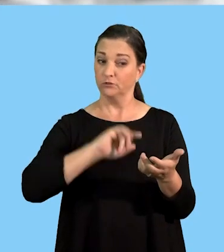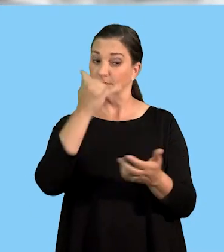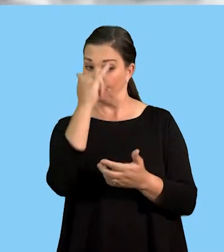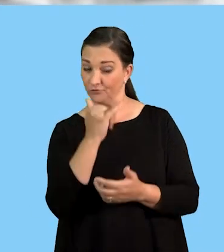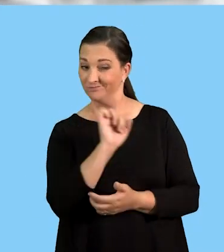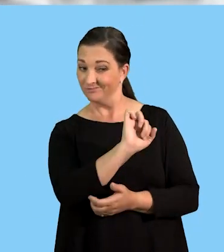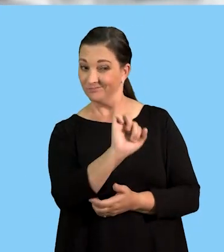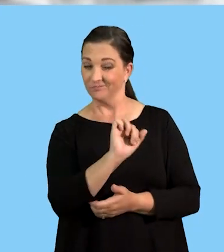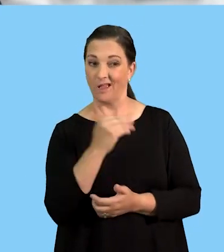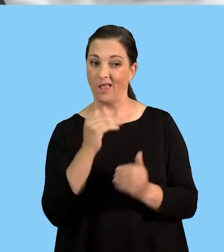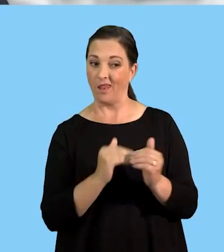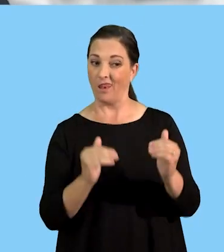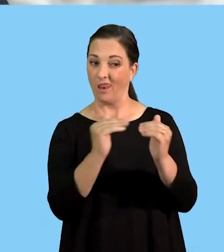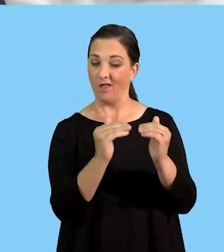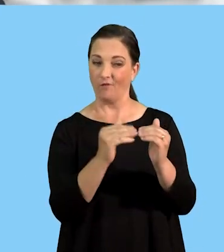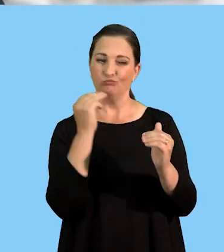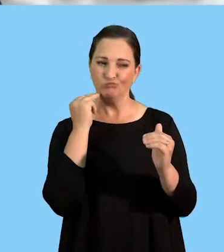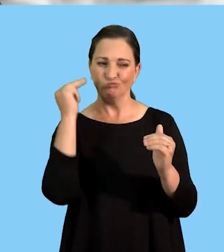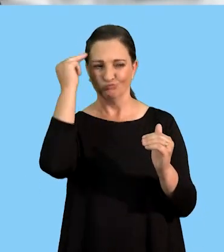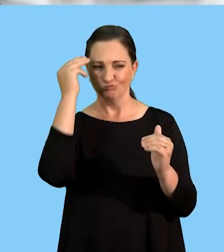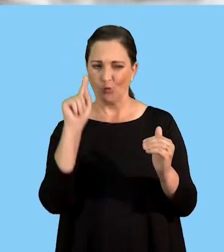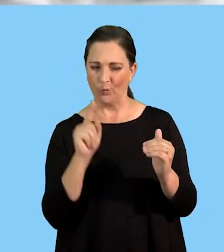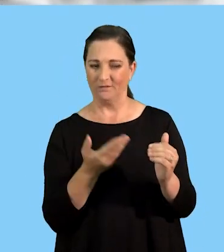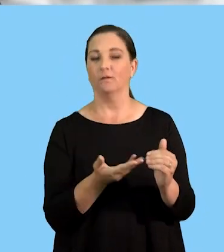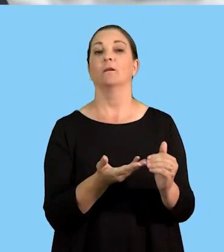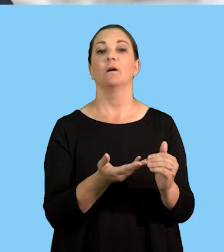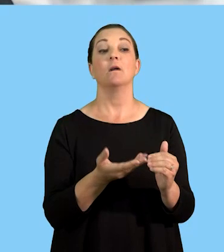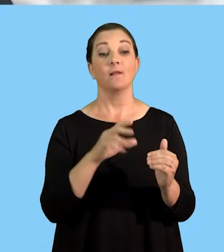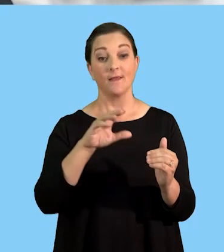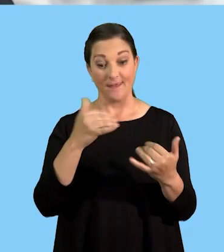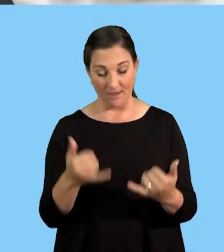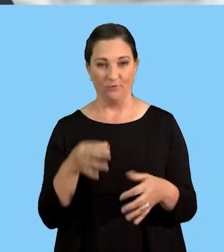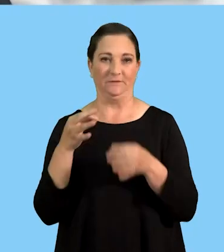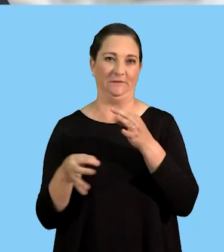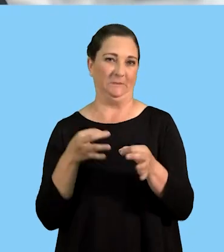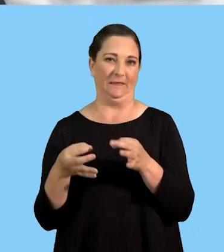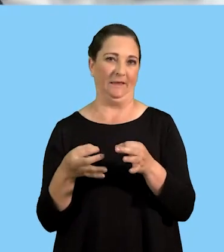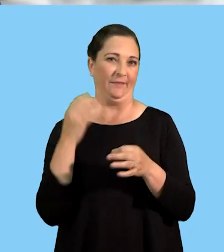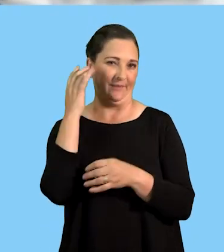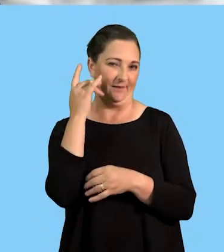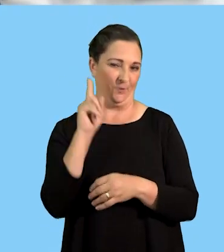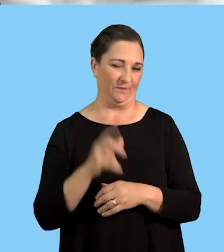he checks the level of maturity. However, the follow-on is to explain the theory.